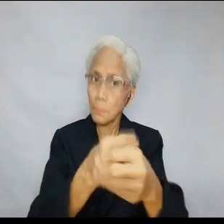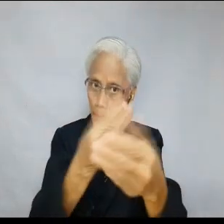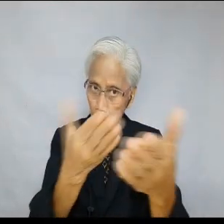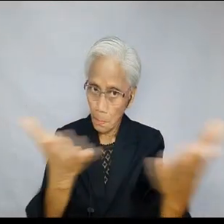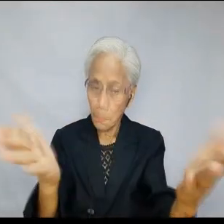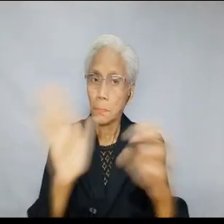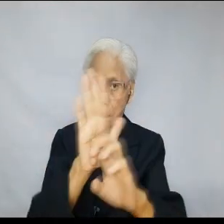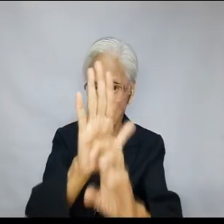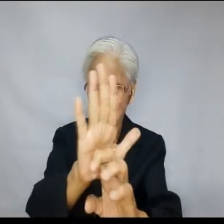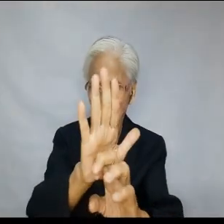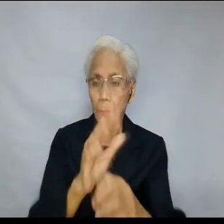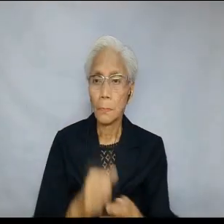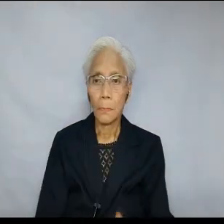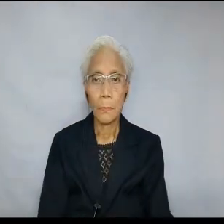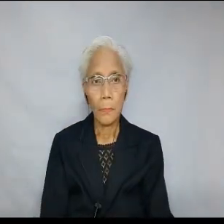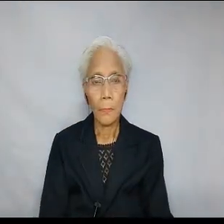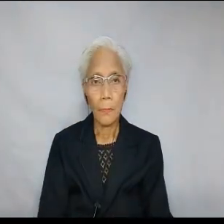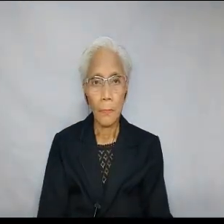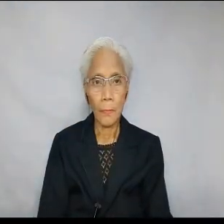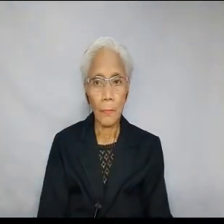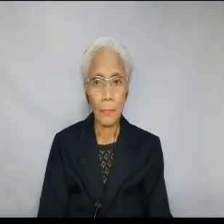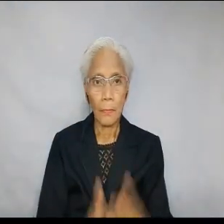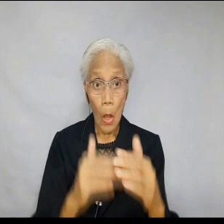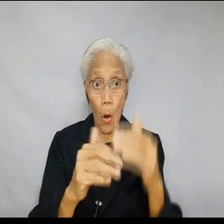you this example.